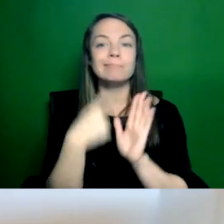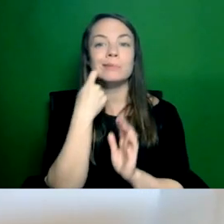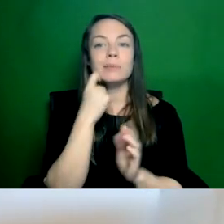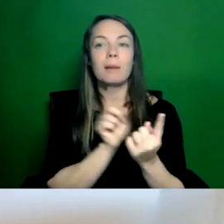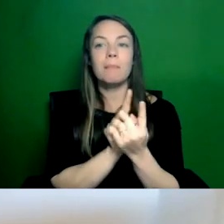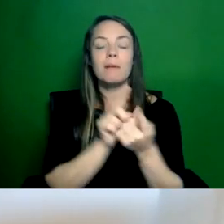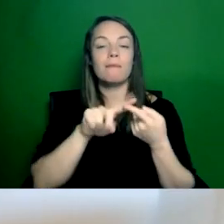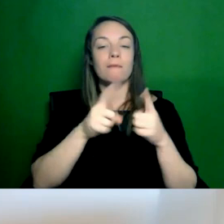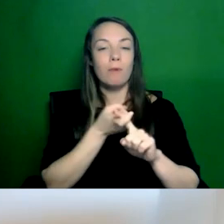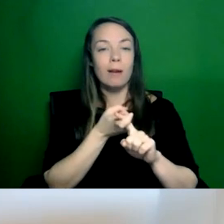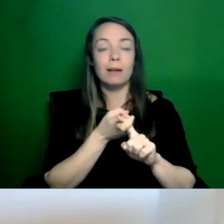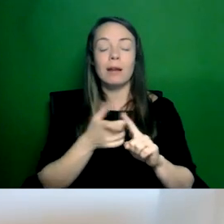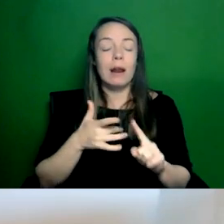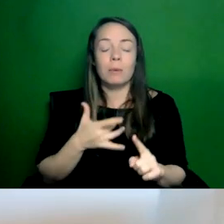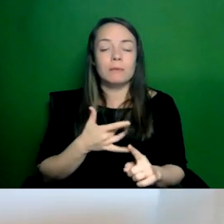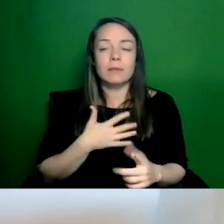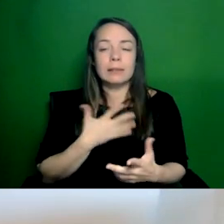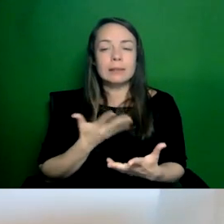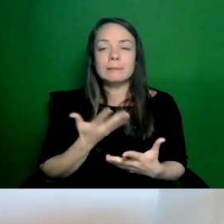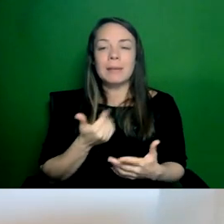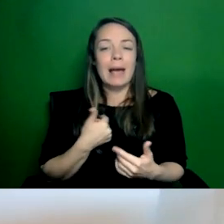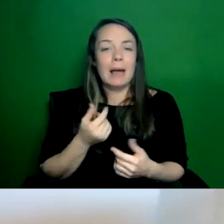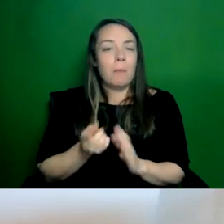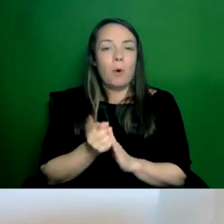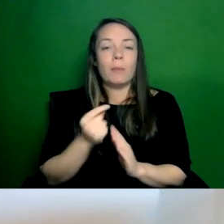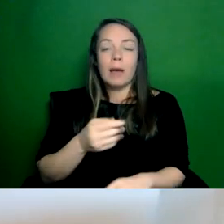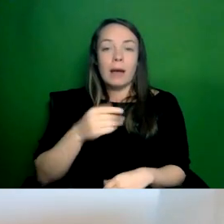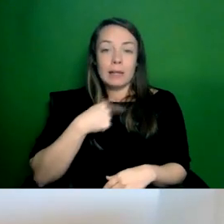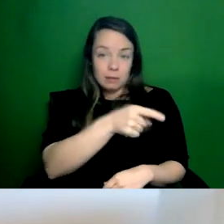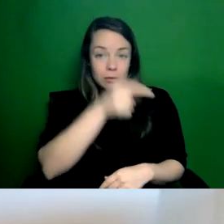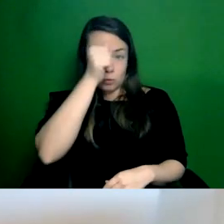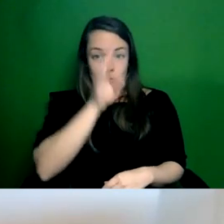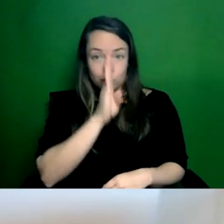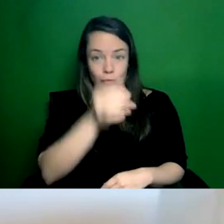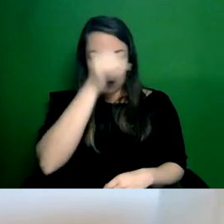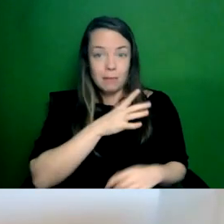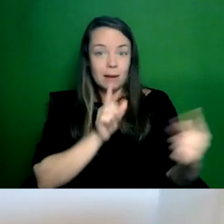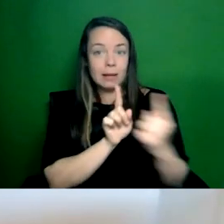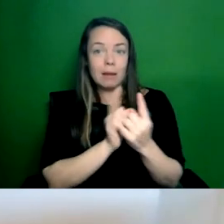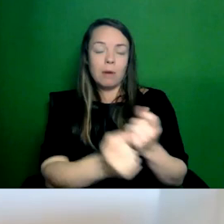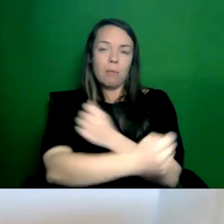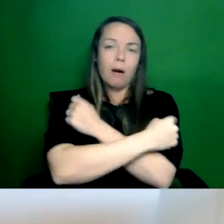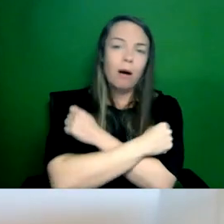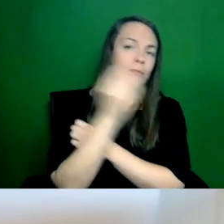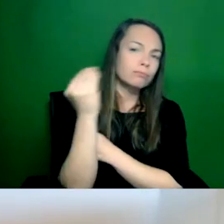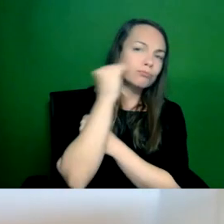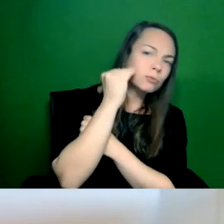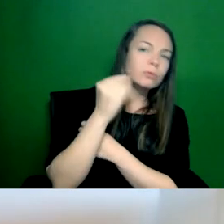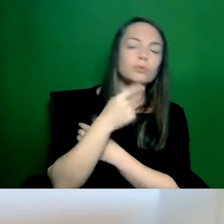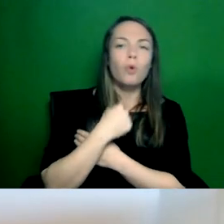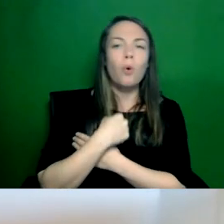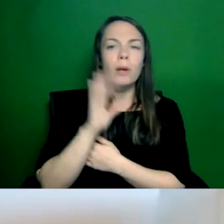and I was having a moment, and he's a straight man, and he just came up, gave me a hug and like kissed me on the cheek and told me it was going to be okay. So